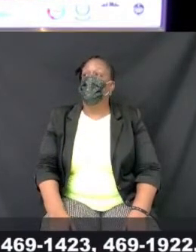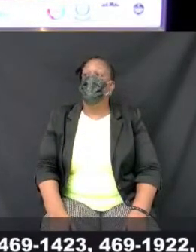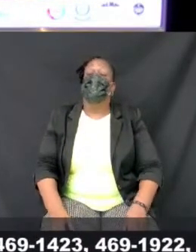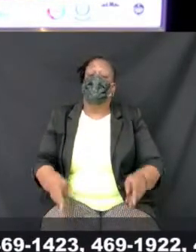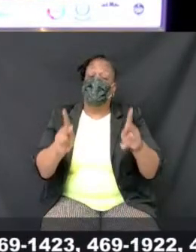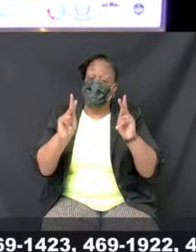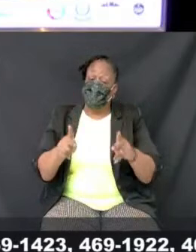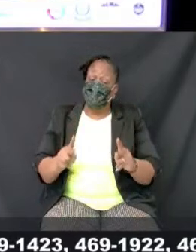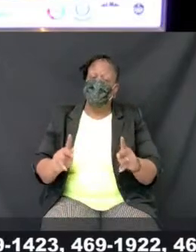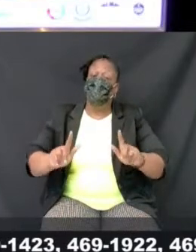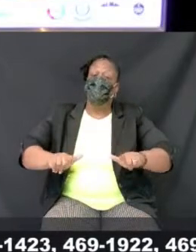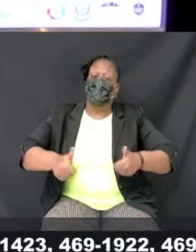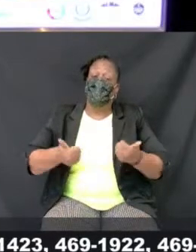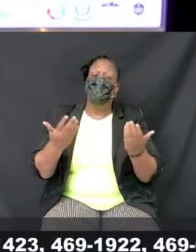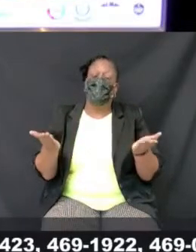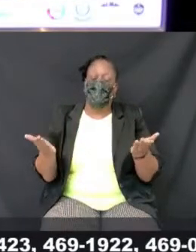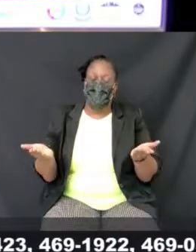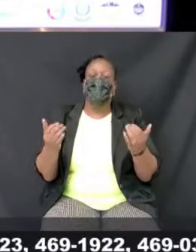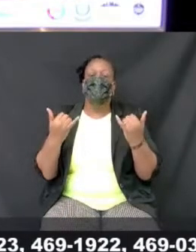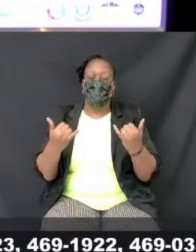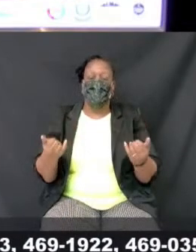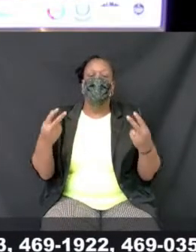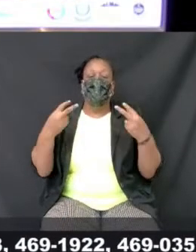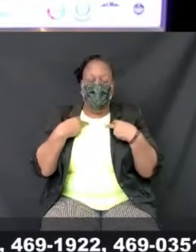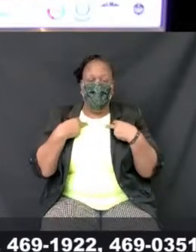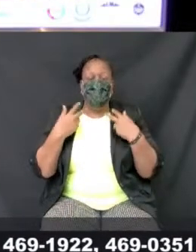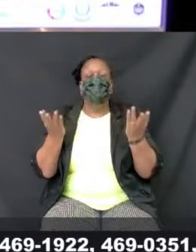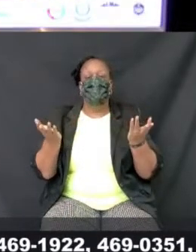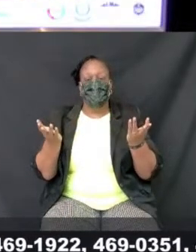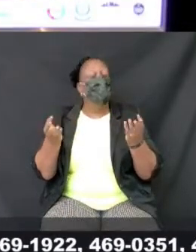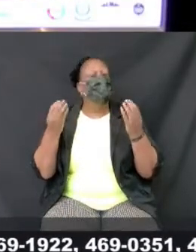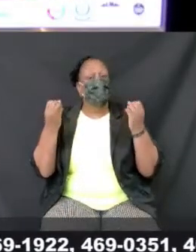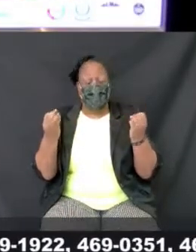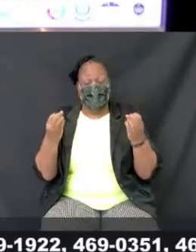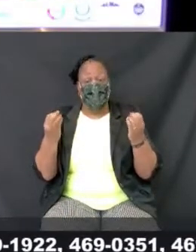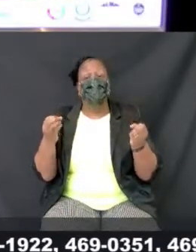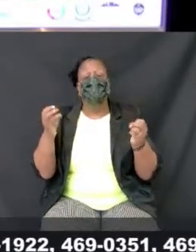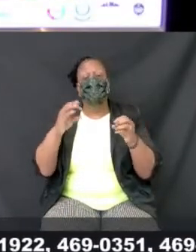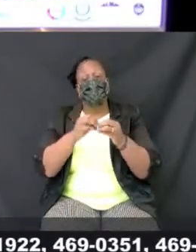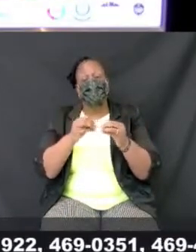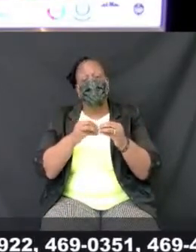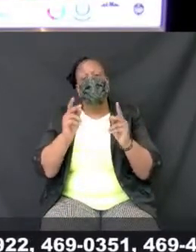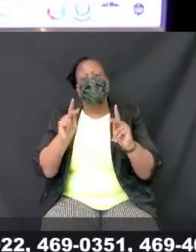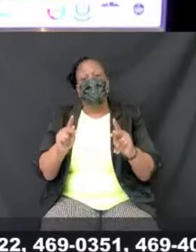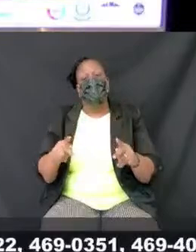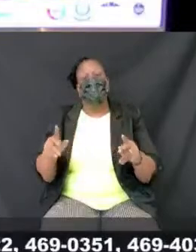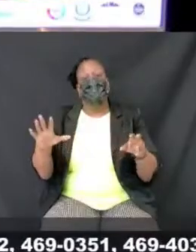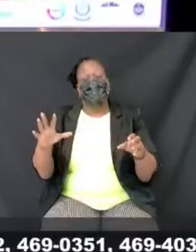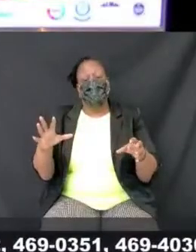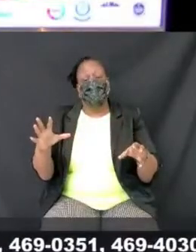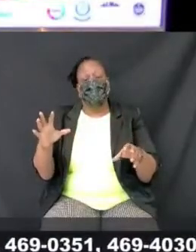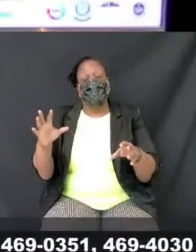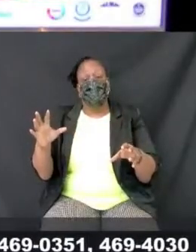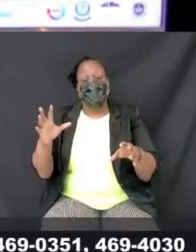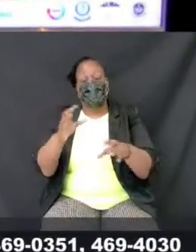persons living in the Federation of St. Kitts and Nevis, not persons who were flying in.